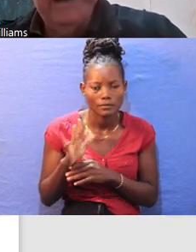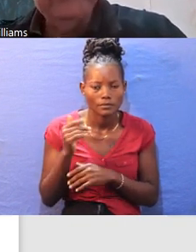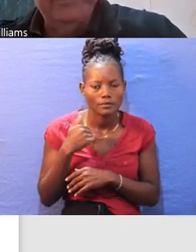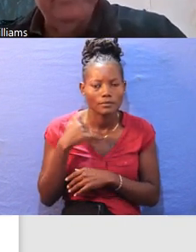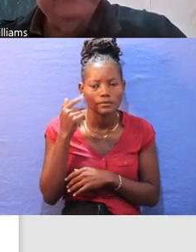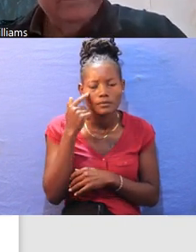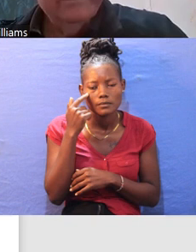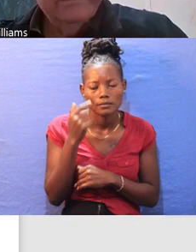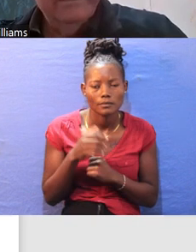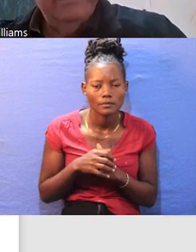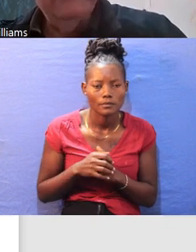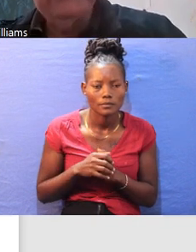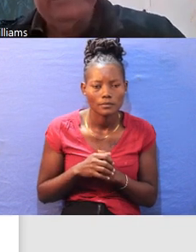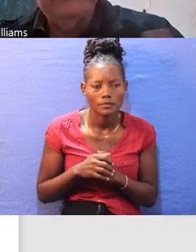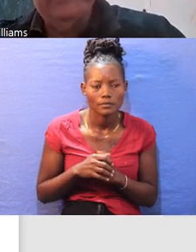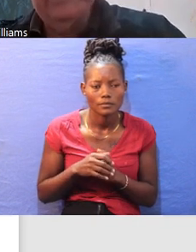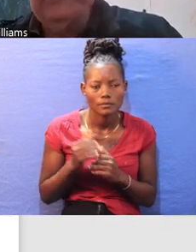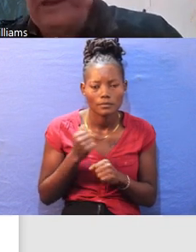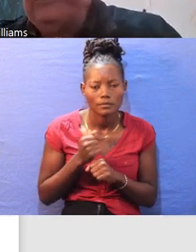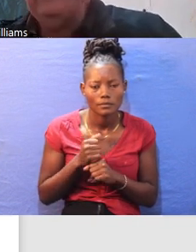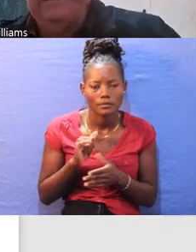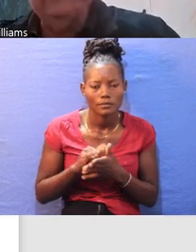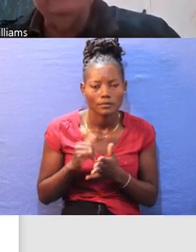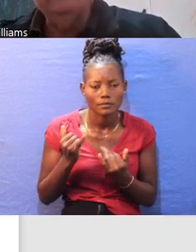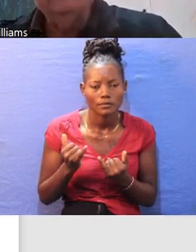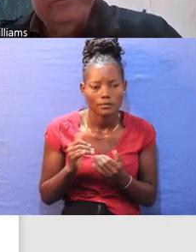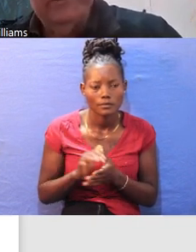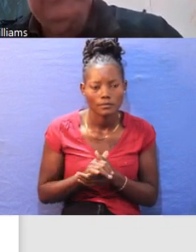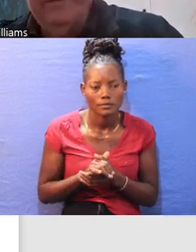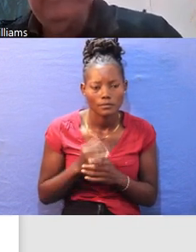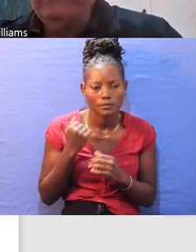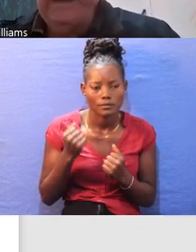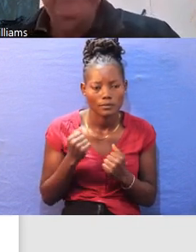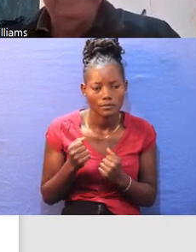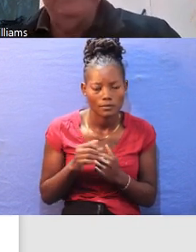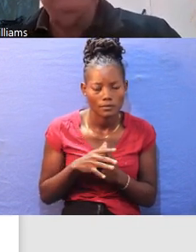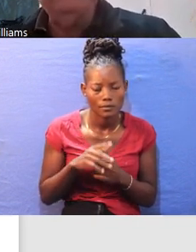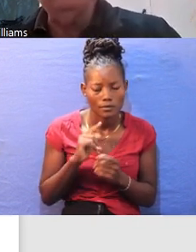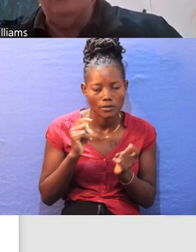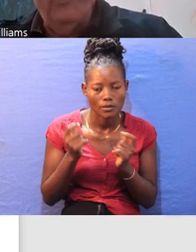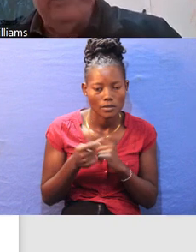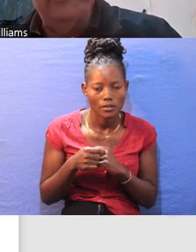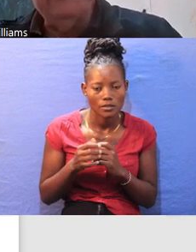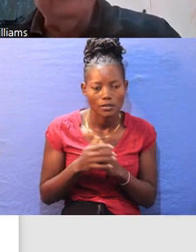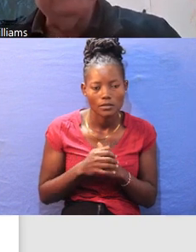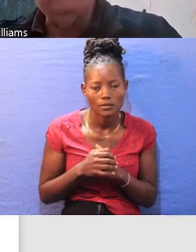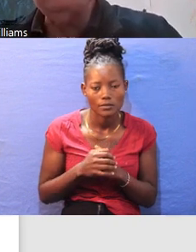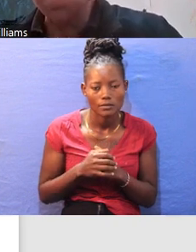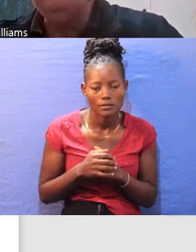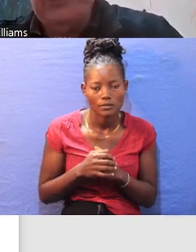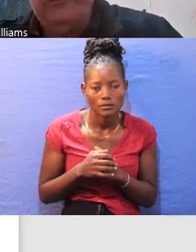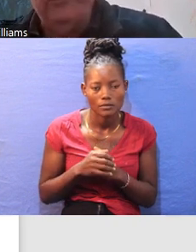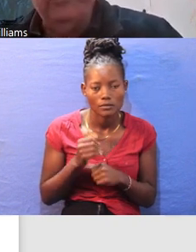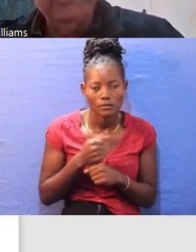do that. So that's the kind of strength levels they tend to exhibit. Now, that doesn't always hold true. This is